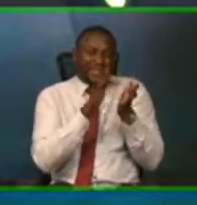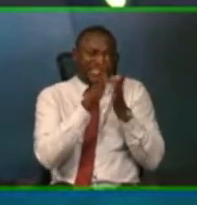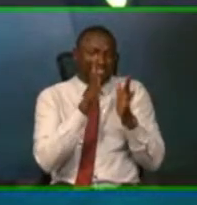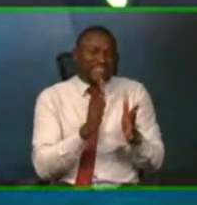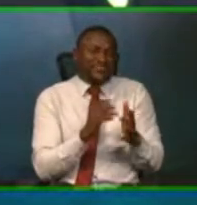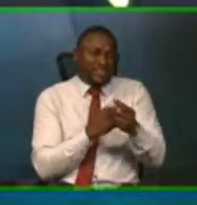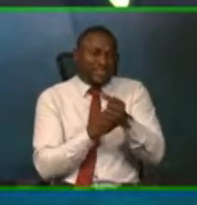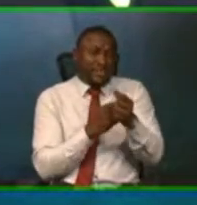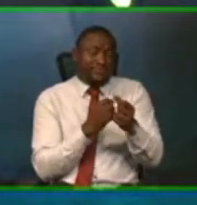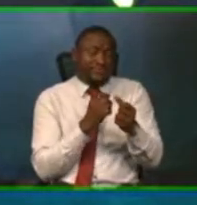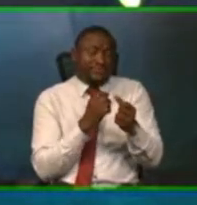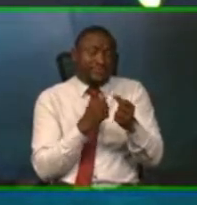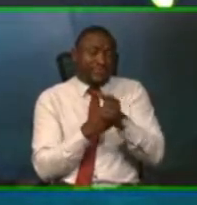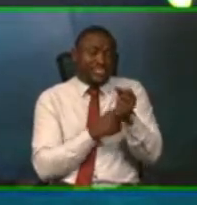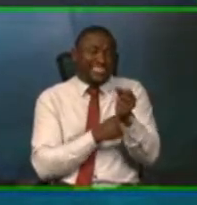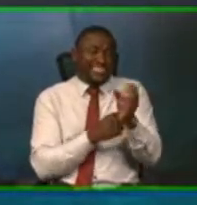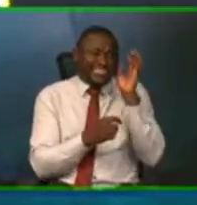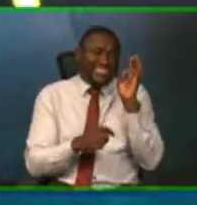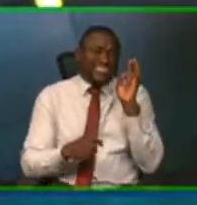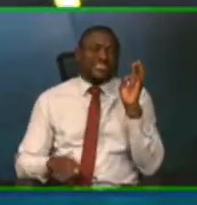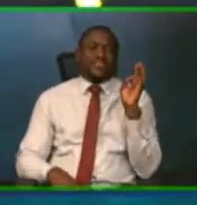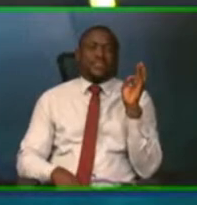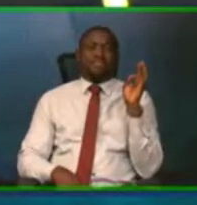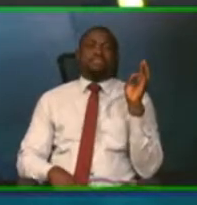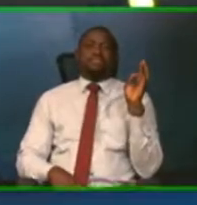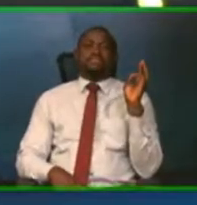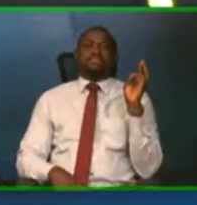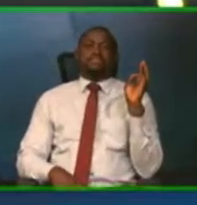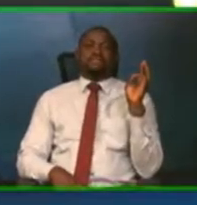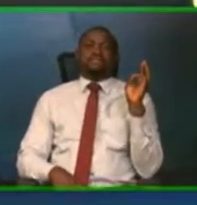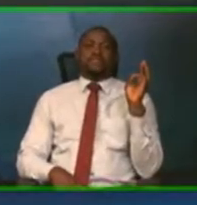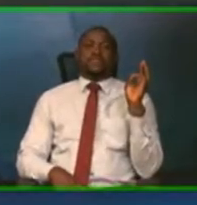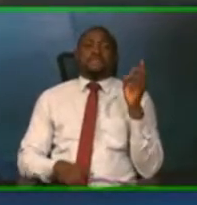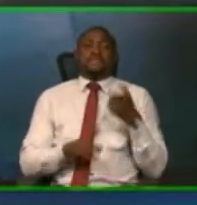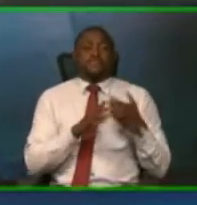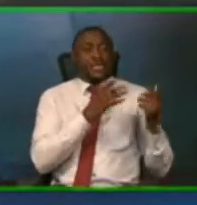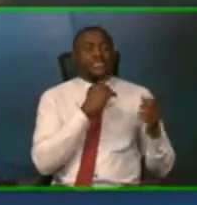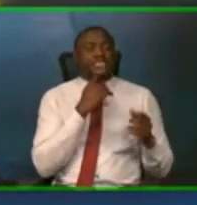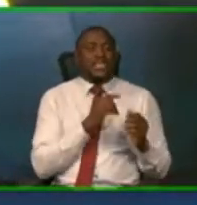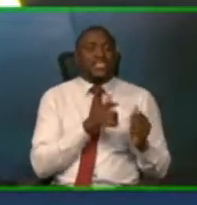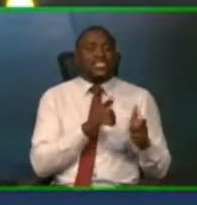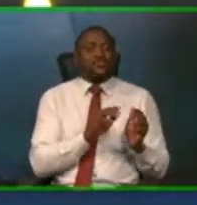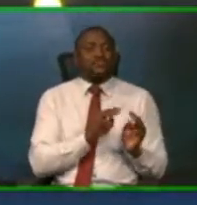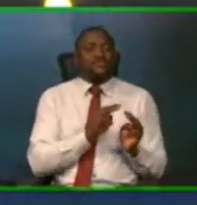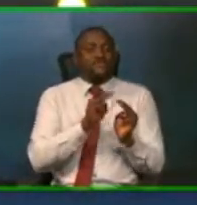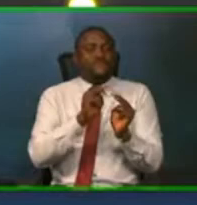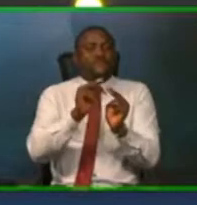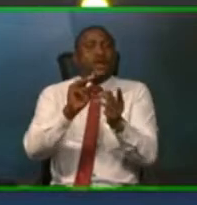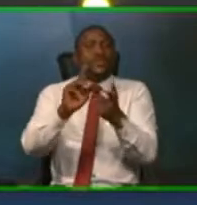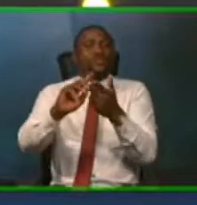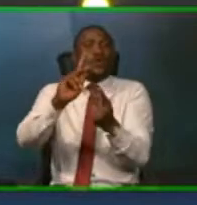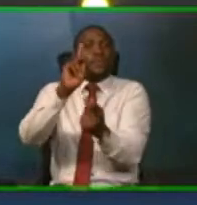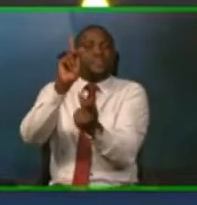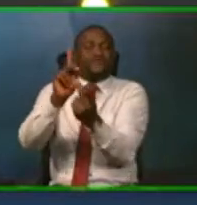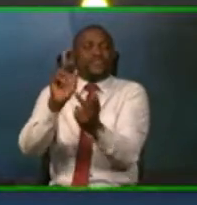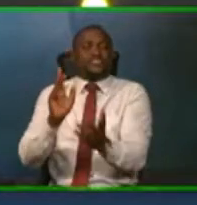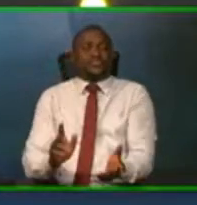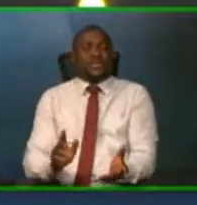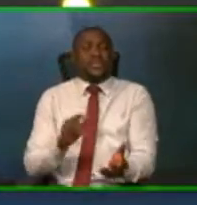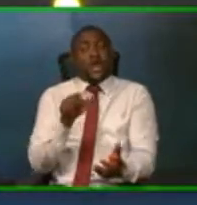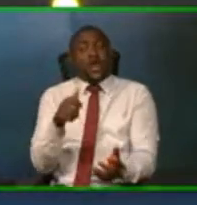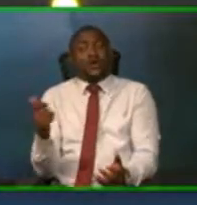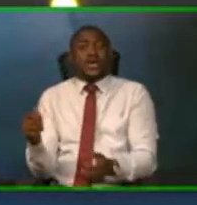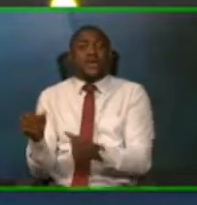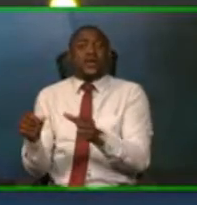them. Are we together now? From there, it says, let's move on to perfection. There are other aspects, but first